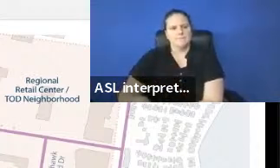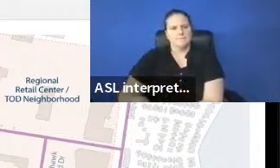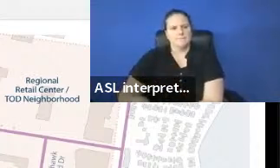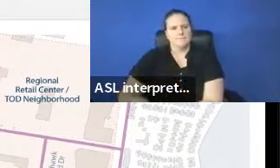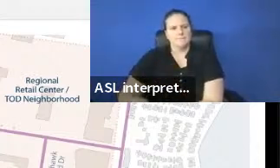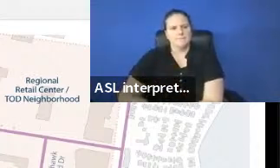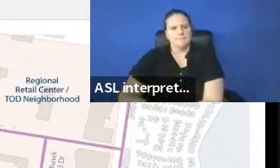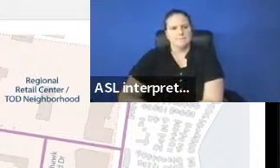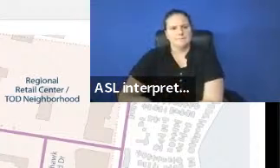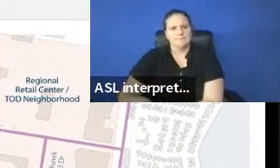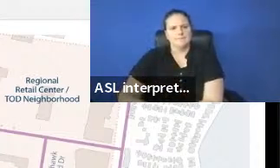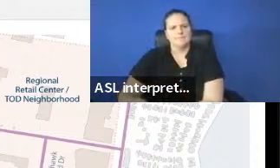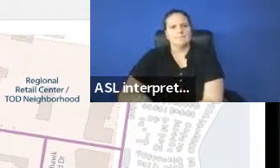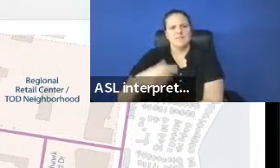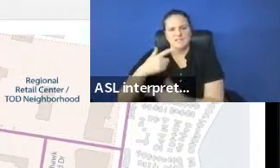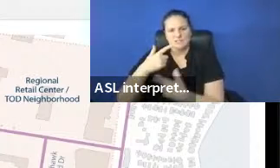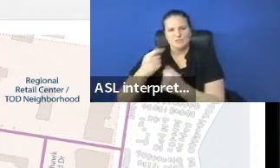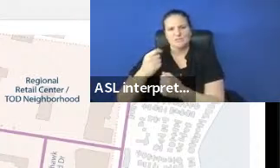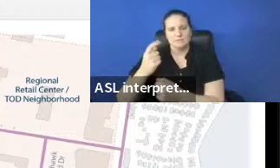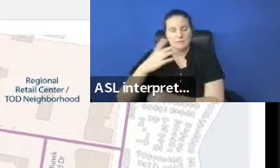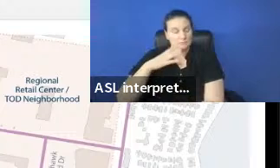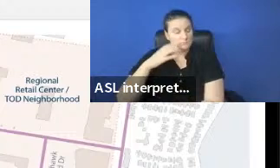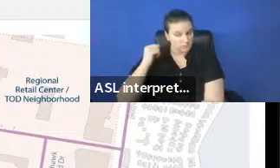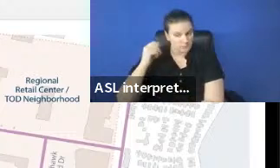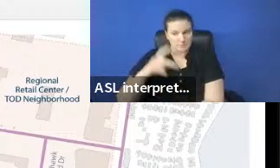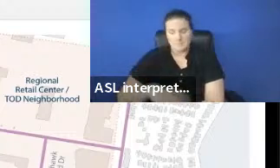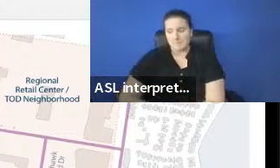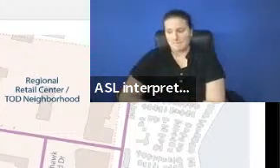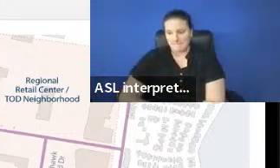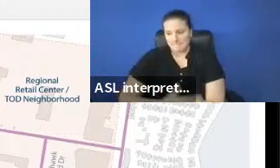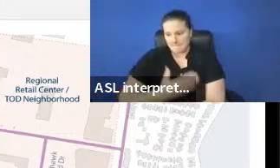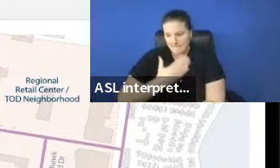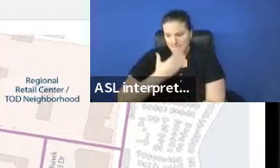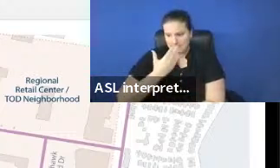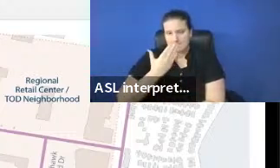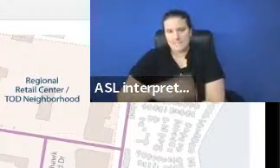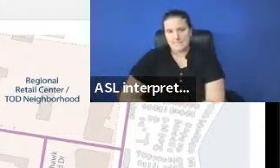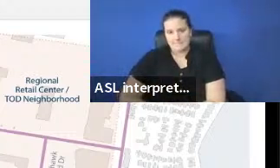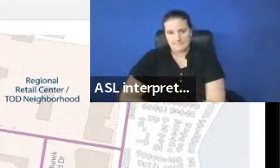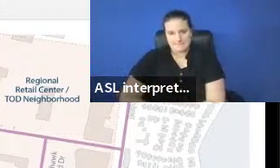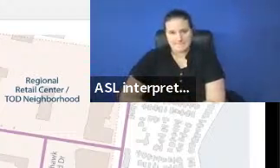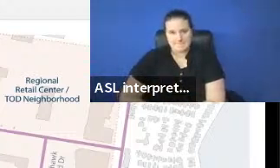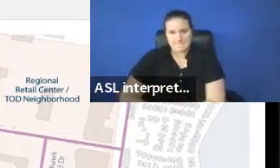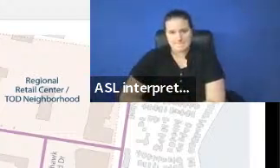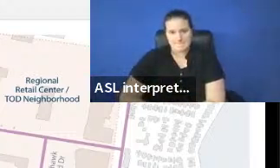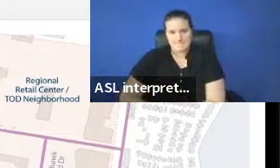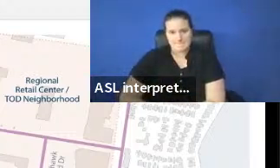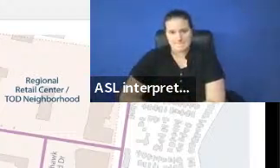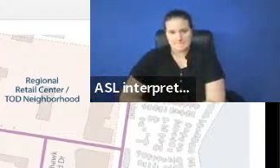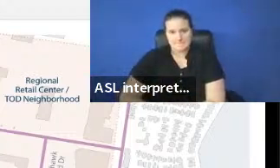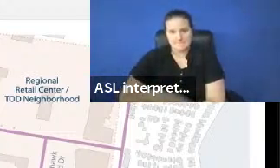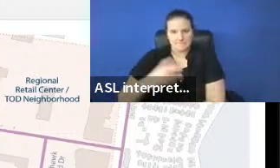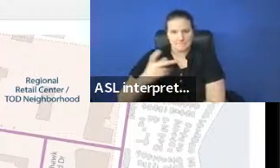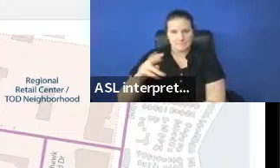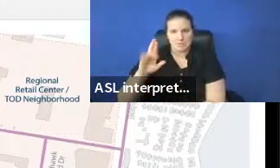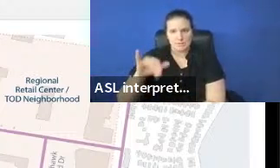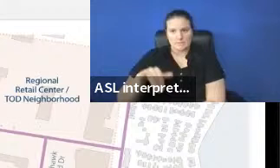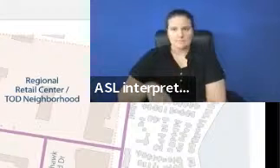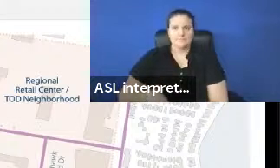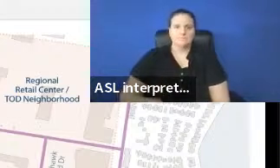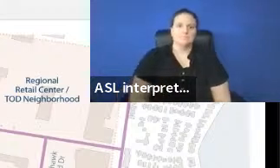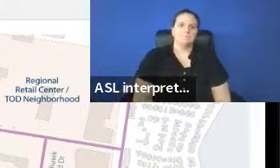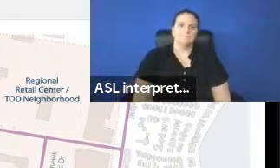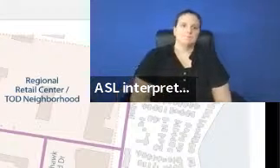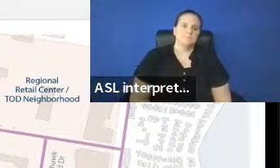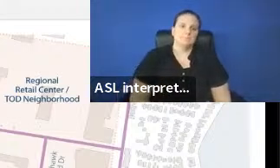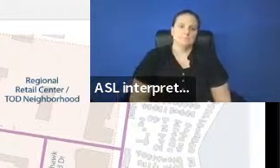They're interesting intersections. So, thank you. All right, Corky. Well, you